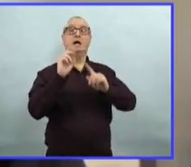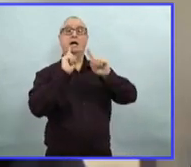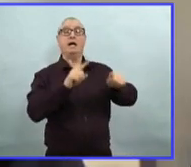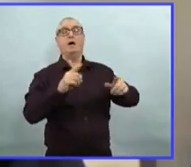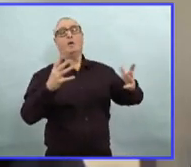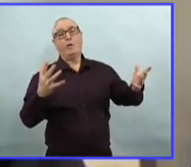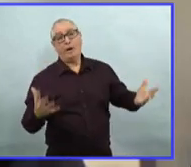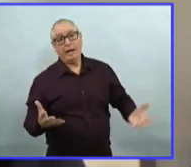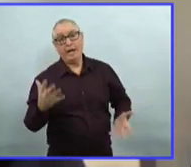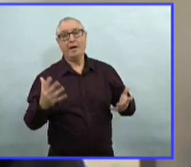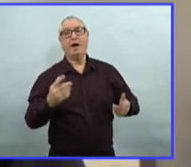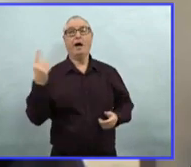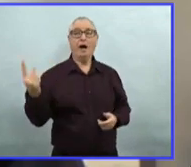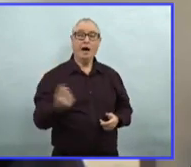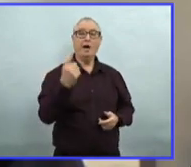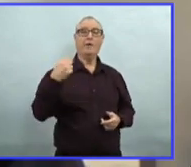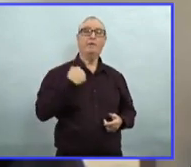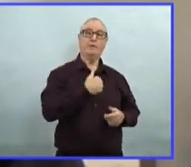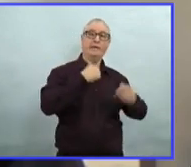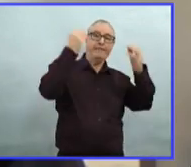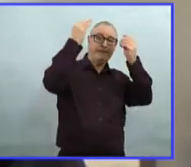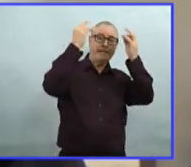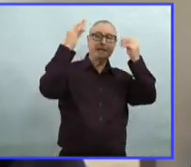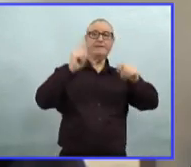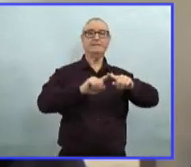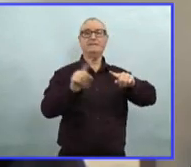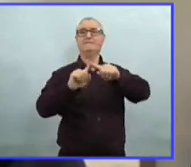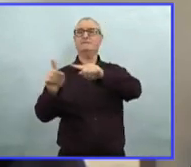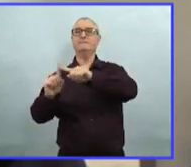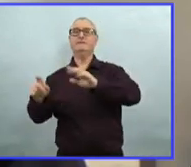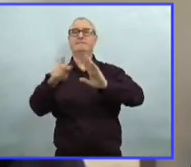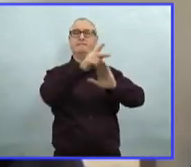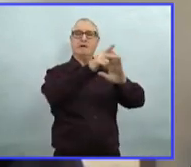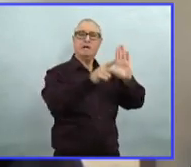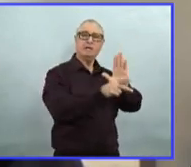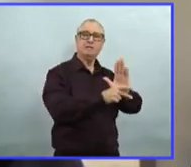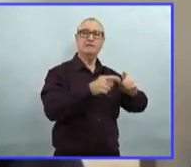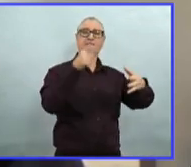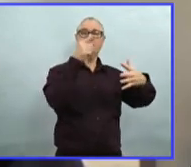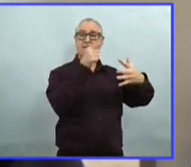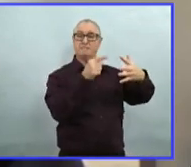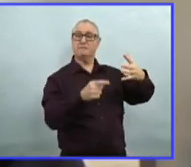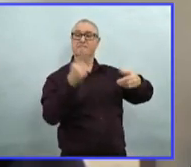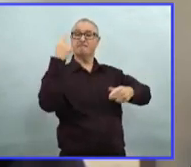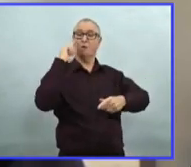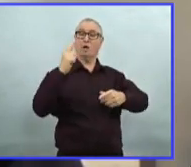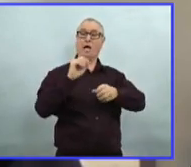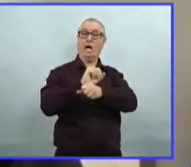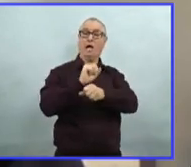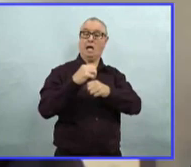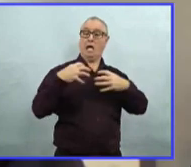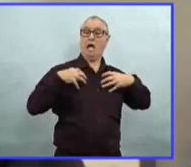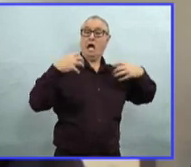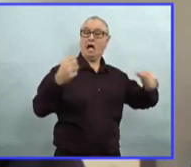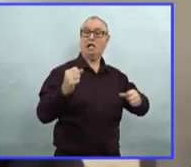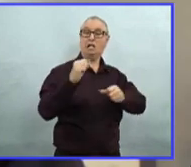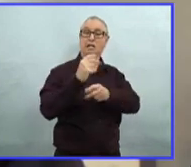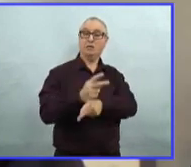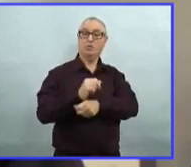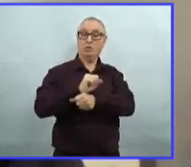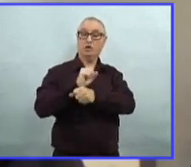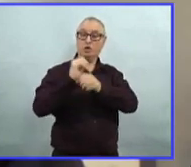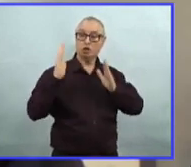Specific questions about policies with healthcare workers, probably best directed at shared health at this point. They're all things that we need